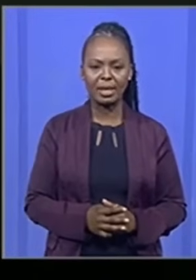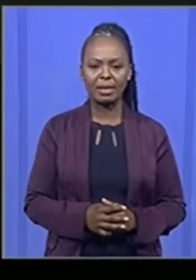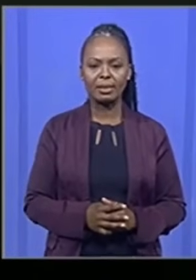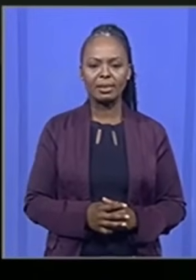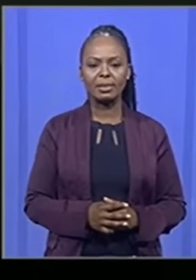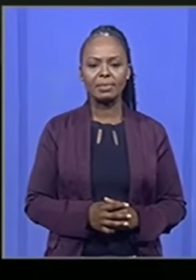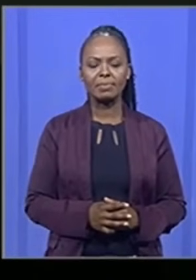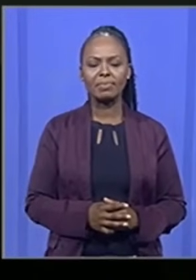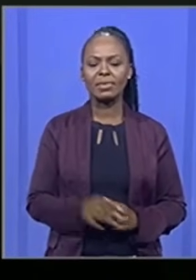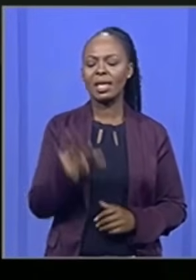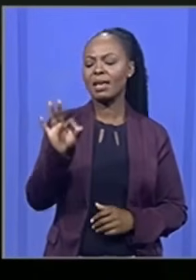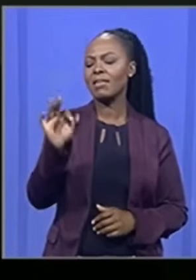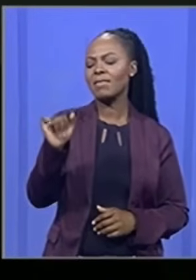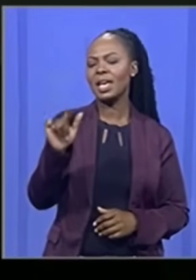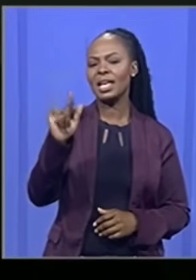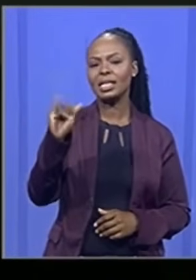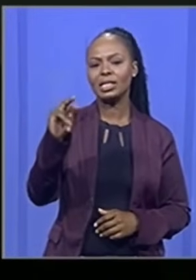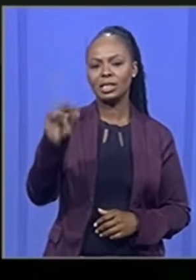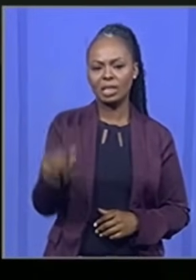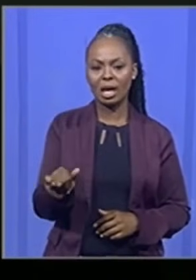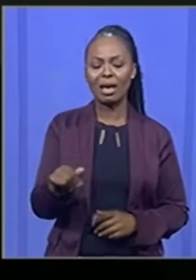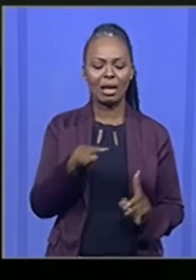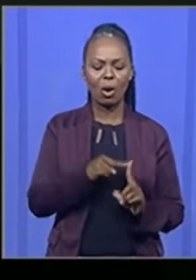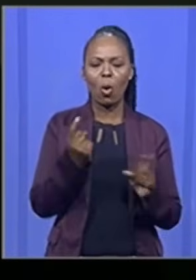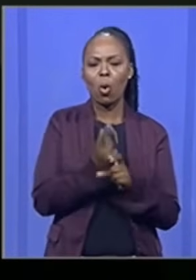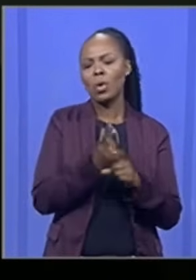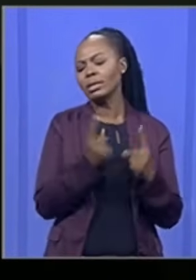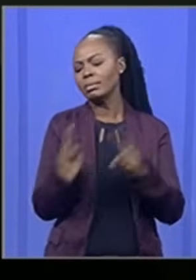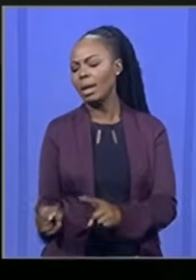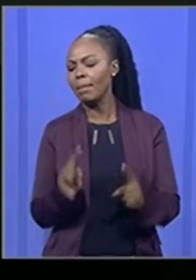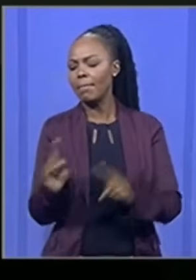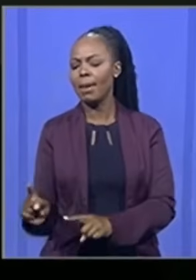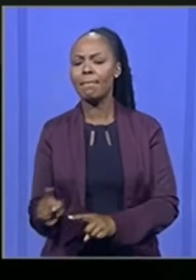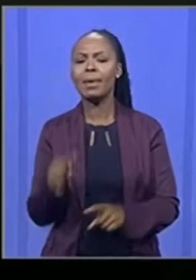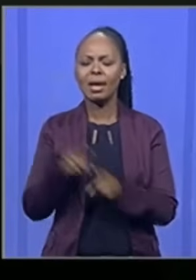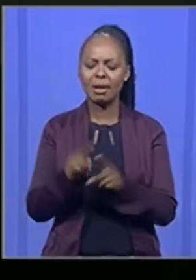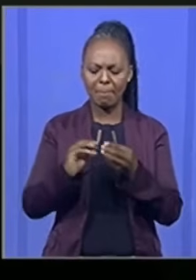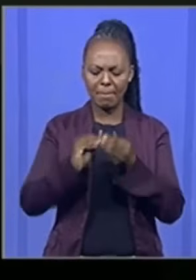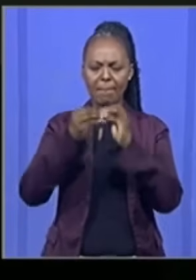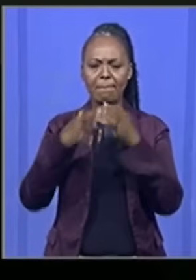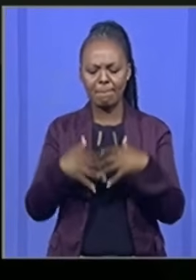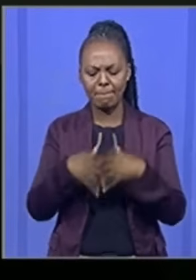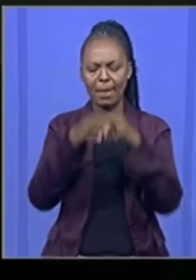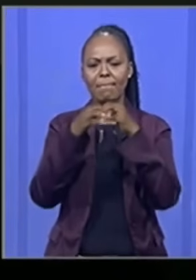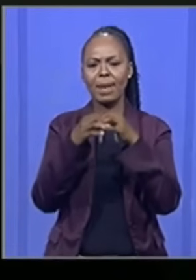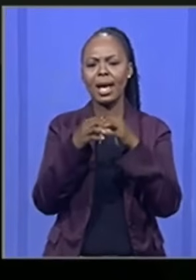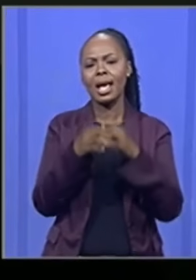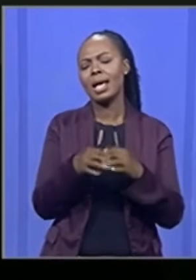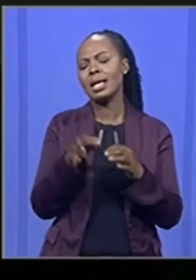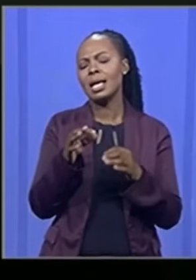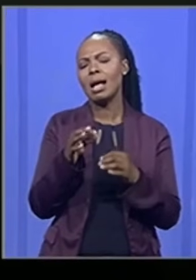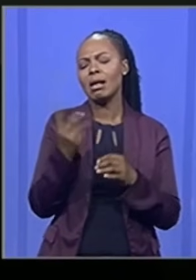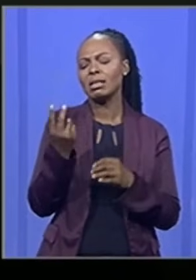on the Felicia show. He even composed one of my favorite signal